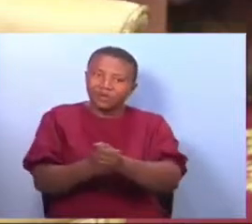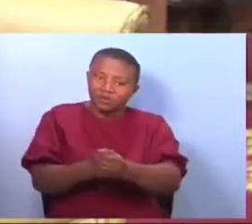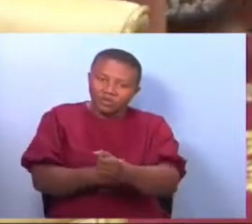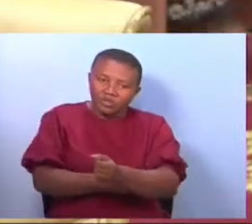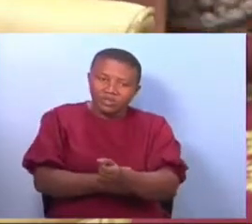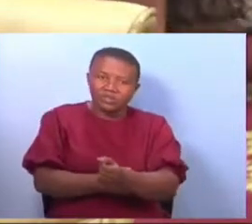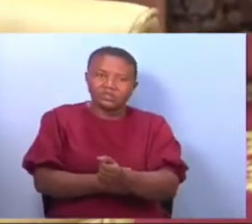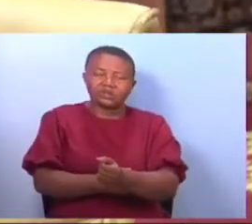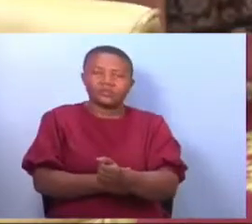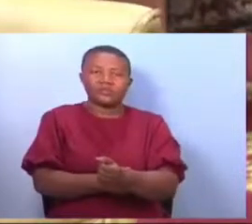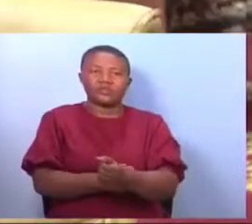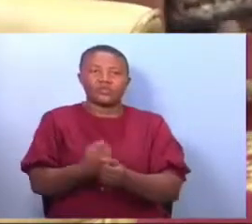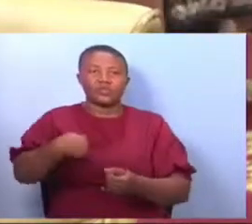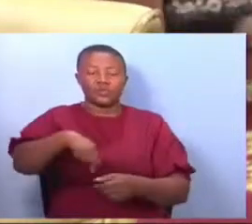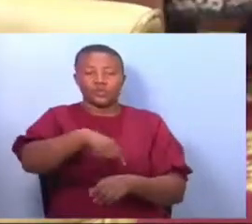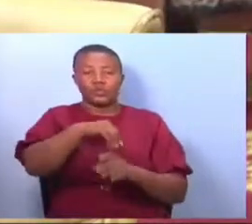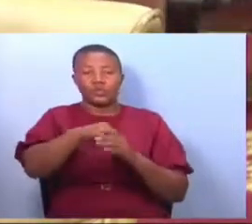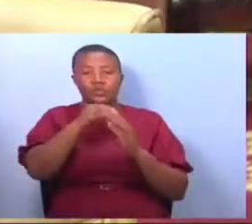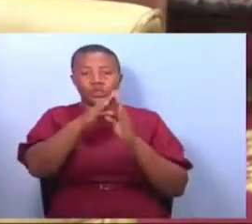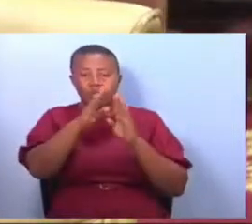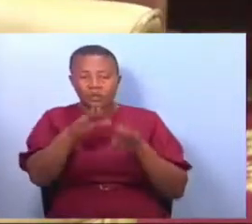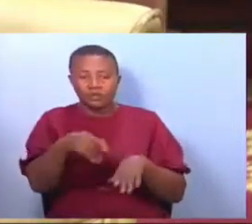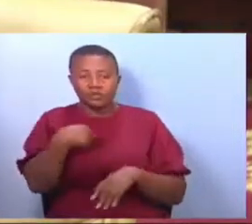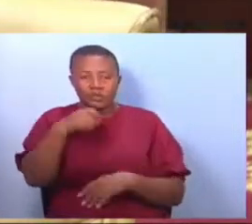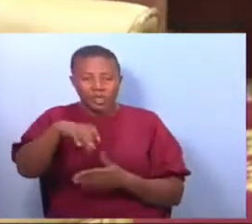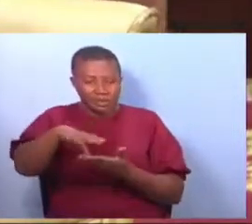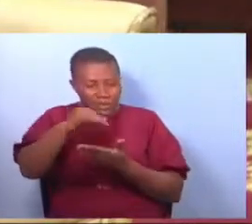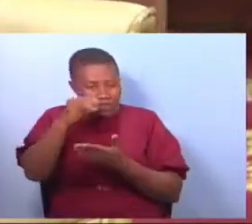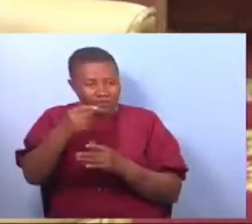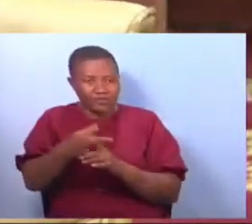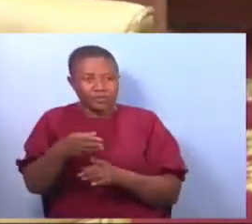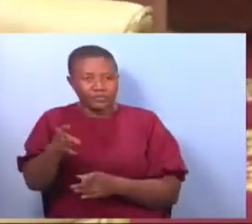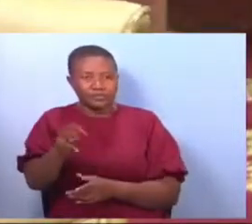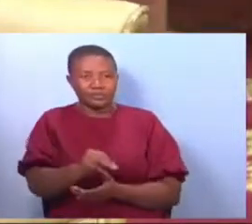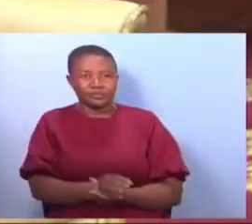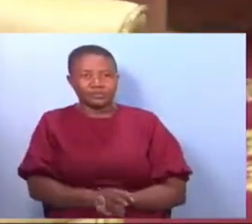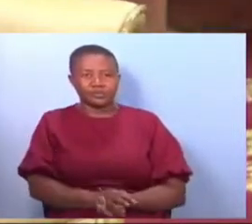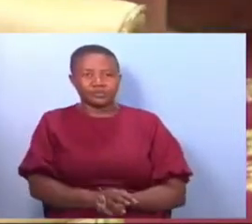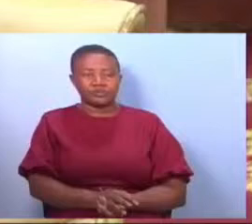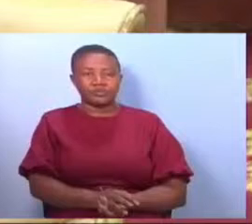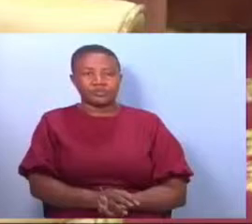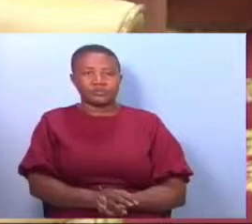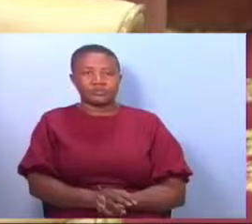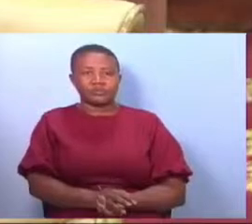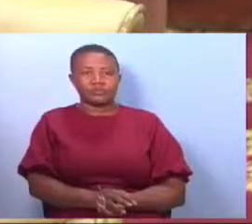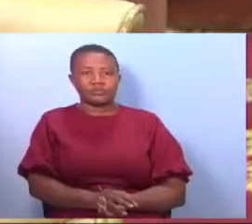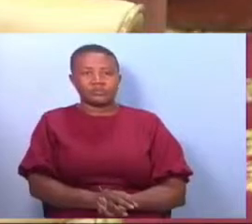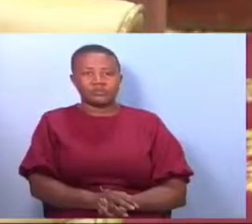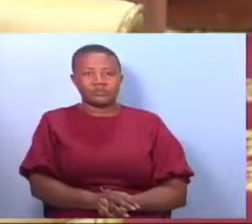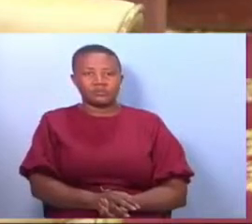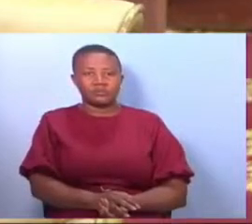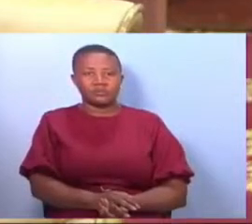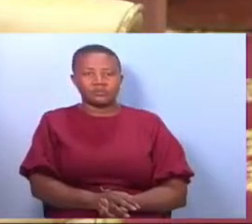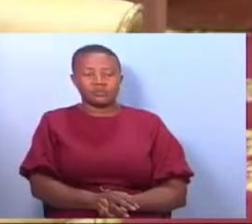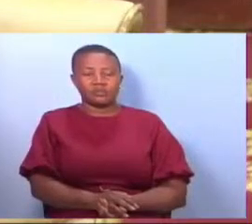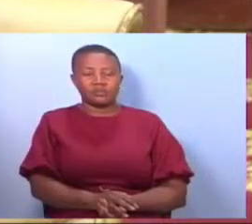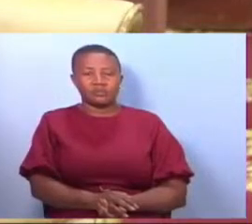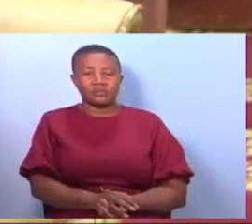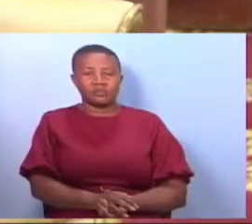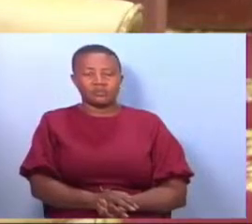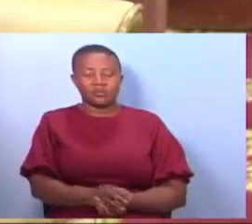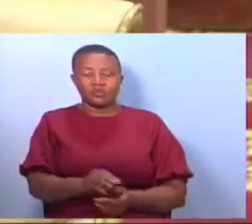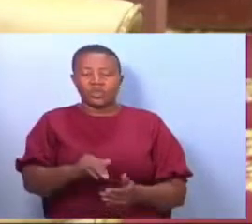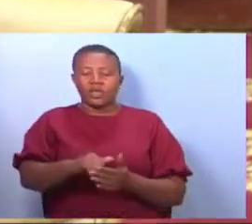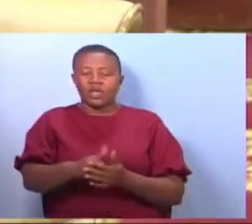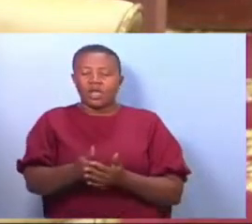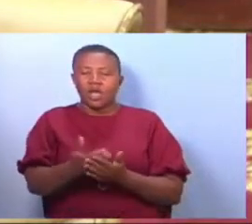to concern ourselves with. The Speaker, it has to do with securing